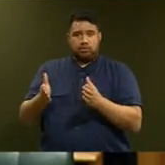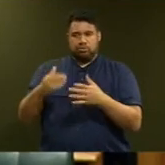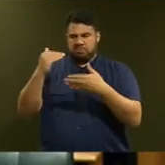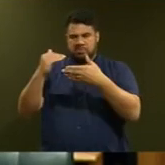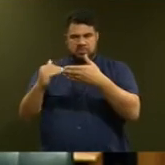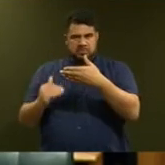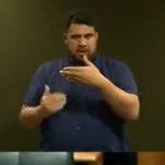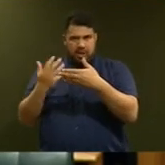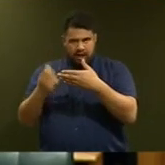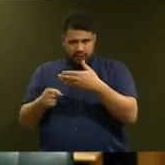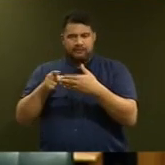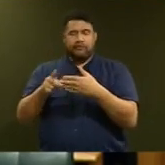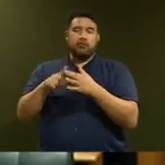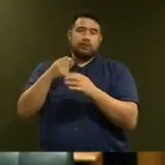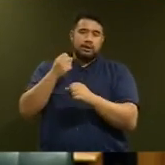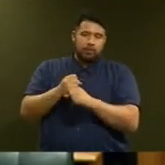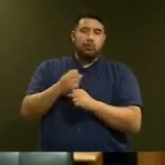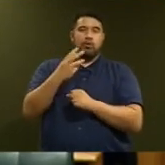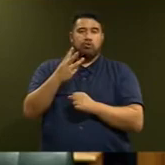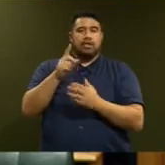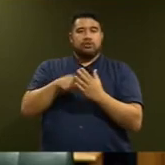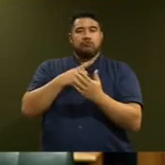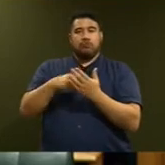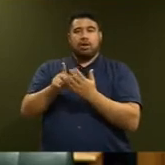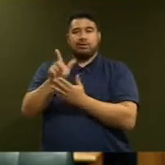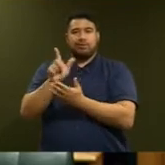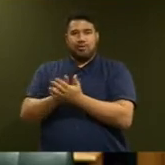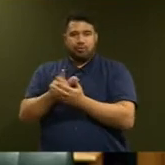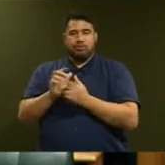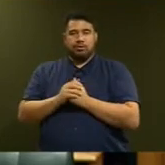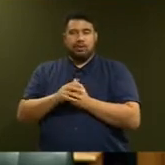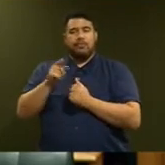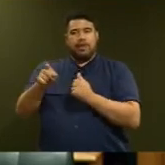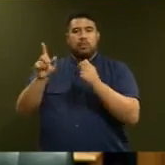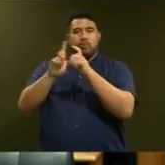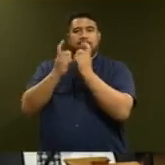including looking at the three strikes law? It was a Cabinet decision.